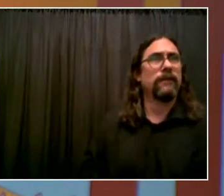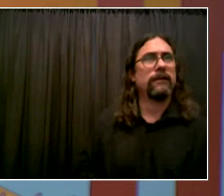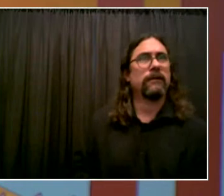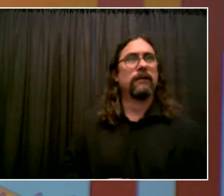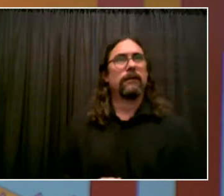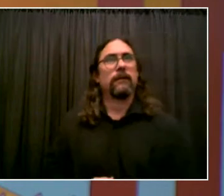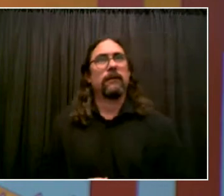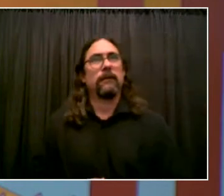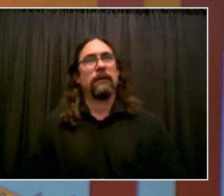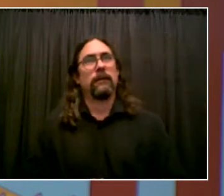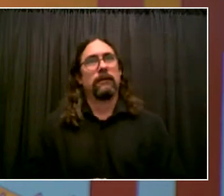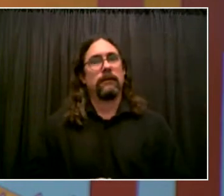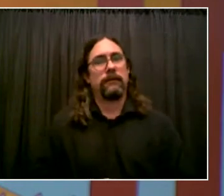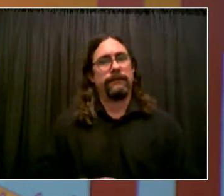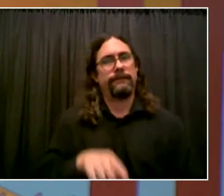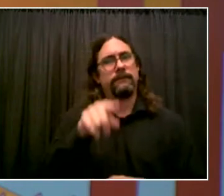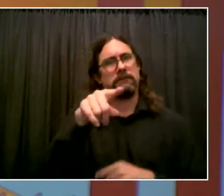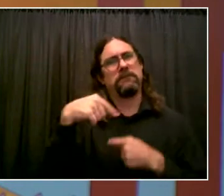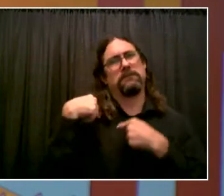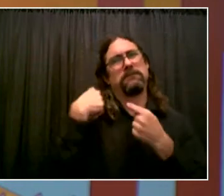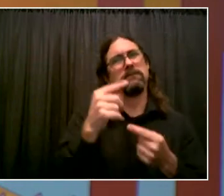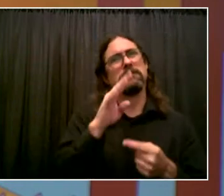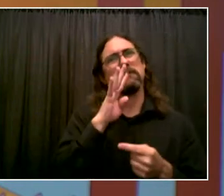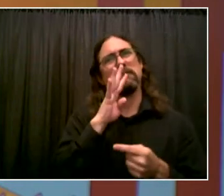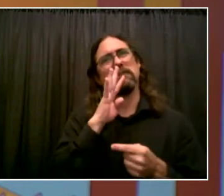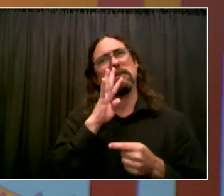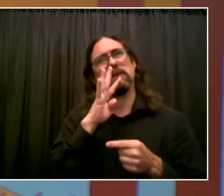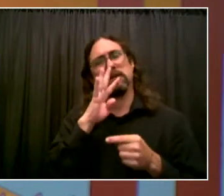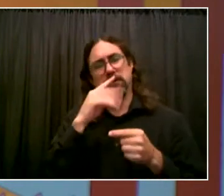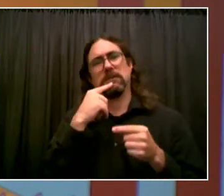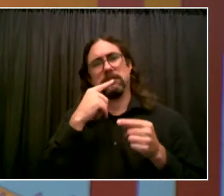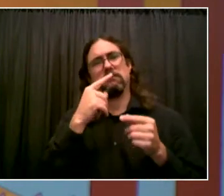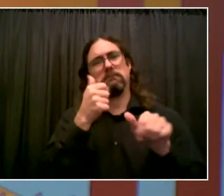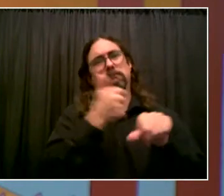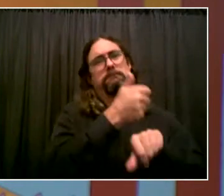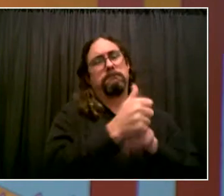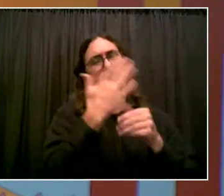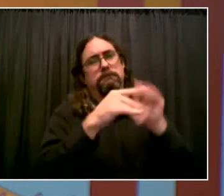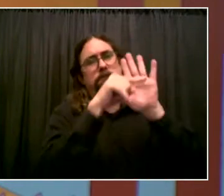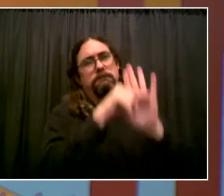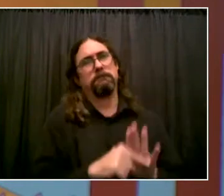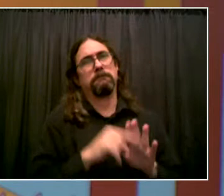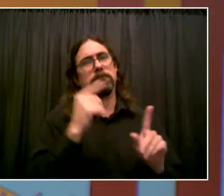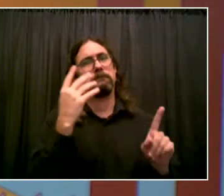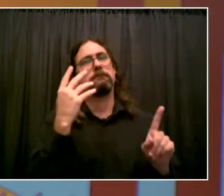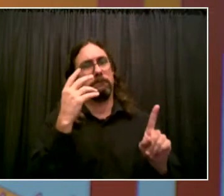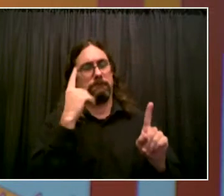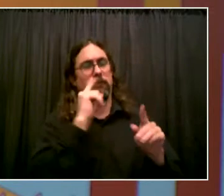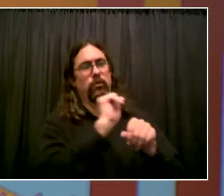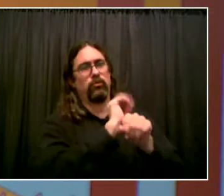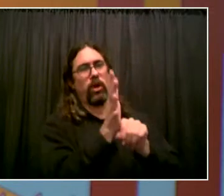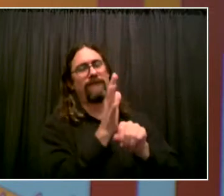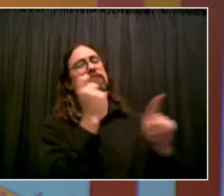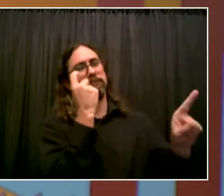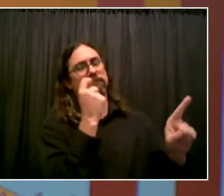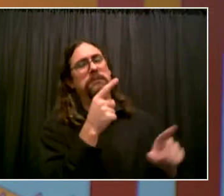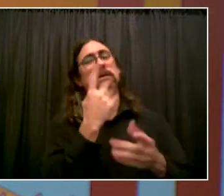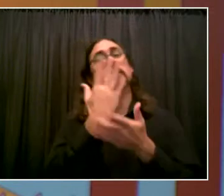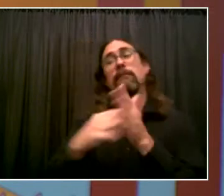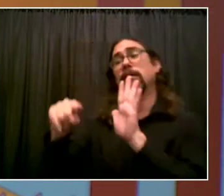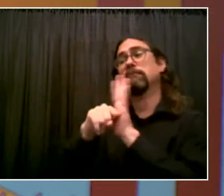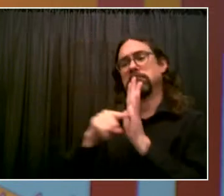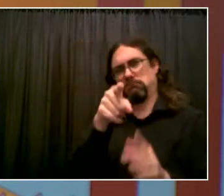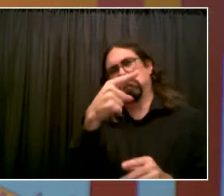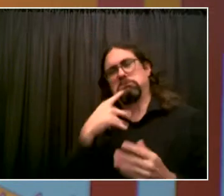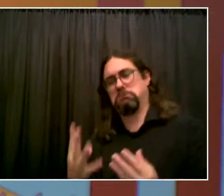all day long, I talk to the members of my team where I think we haven't measured up, where I think a